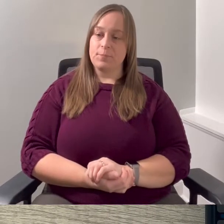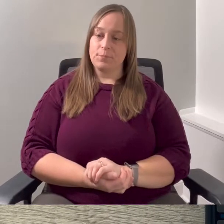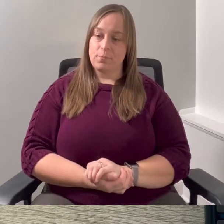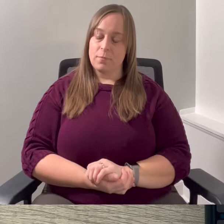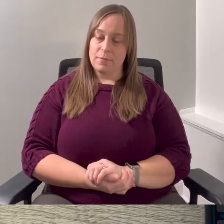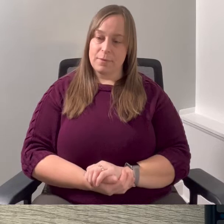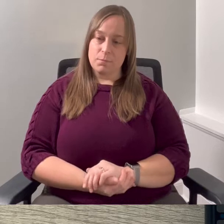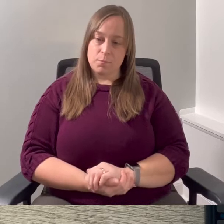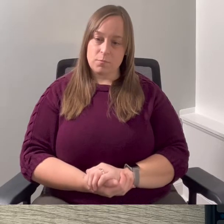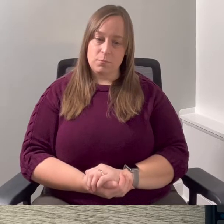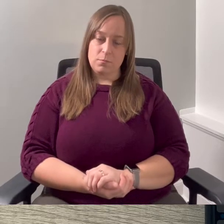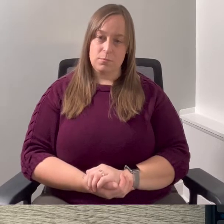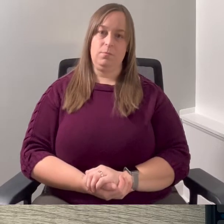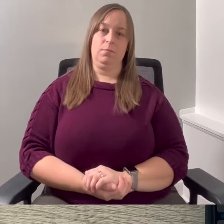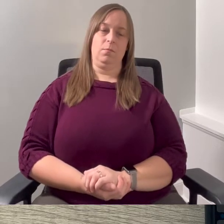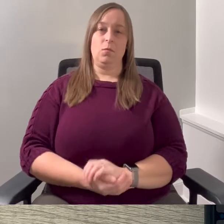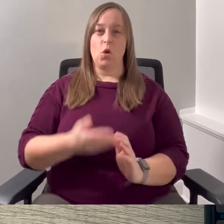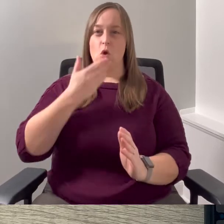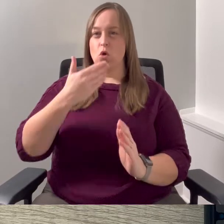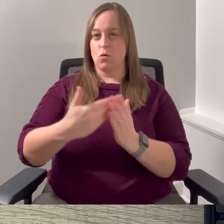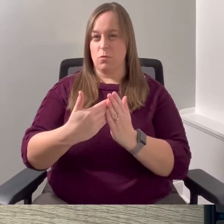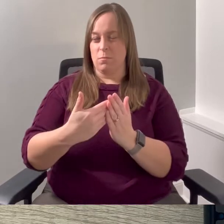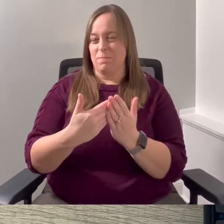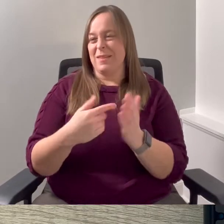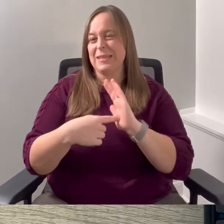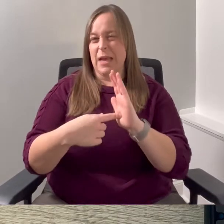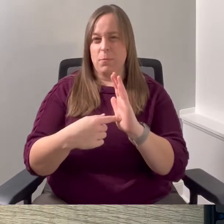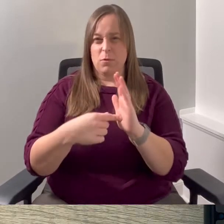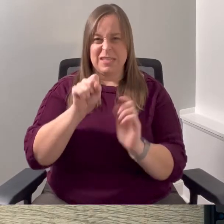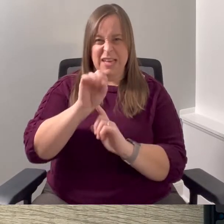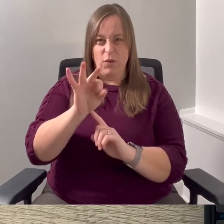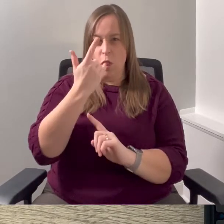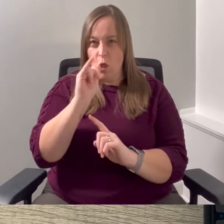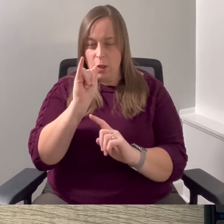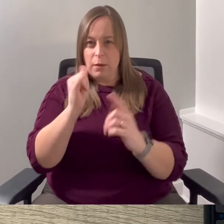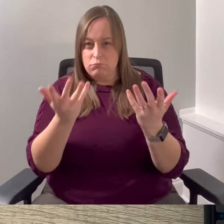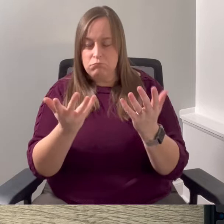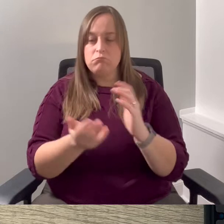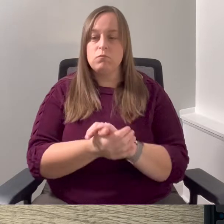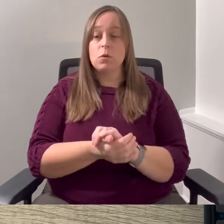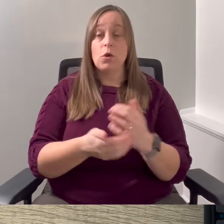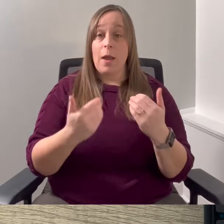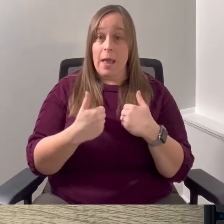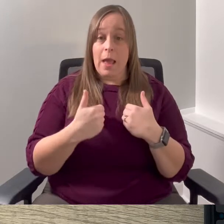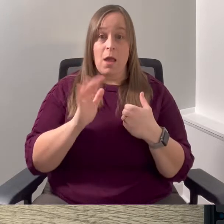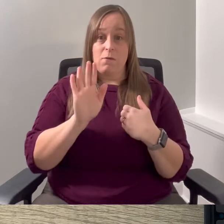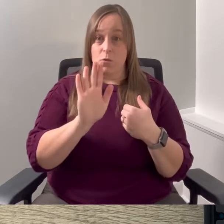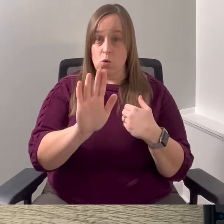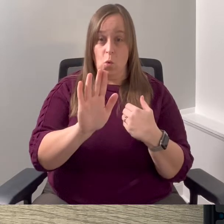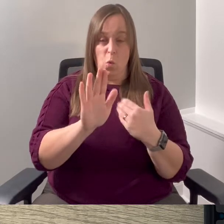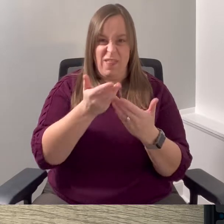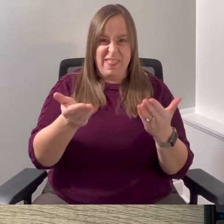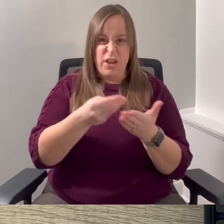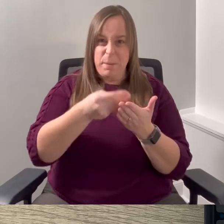Now this is a good example of what a sinking fund can look like. So you have your item that you're buying or purchasing